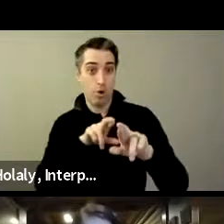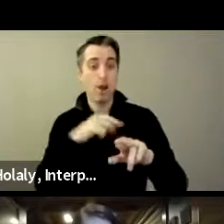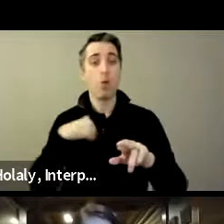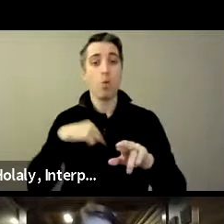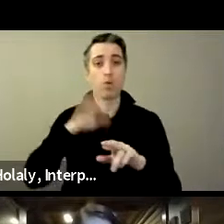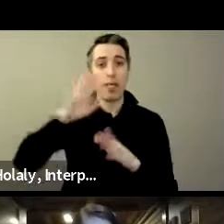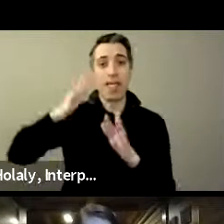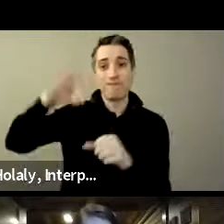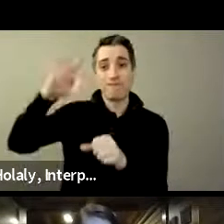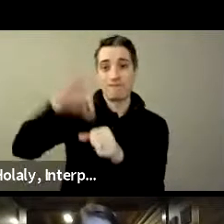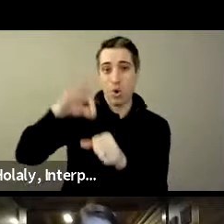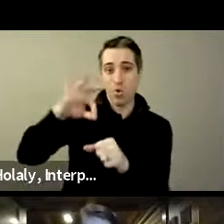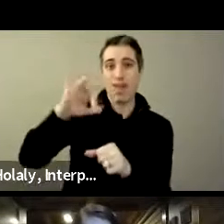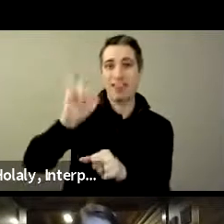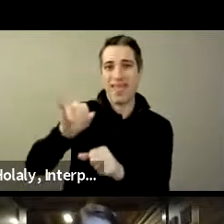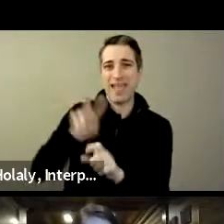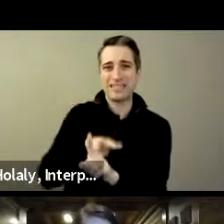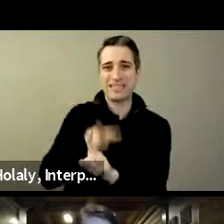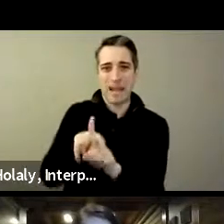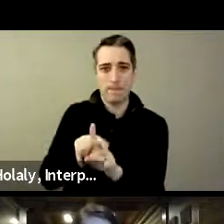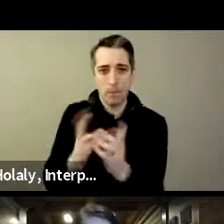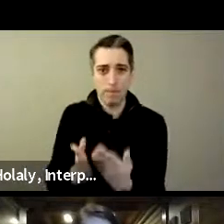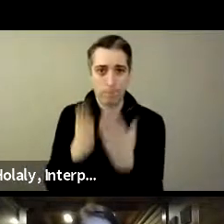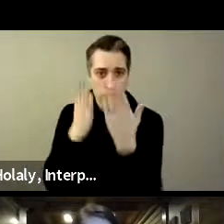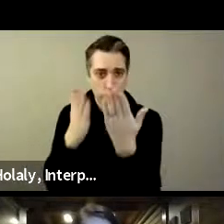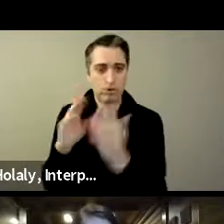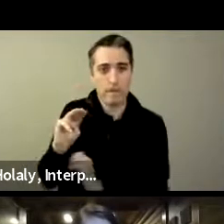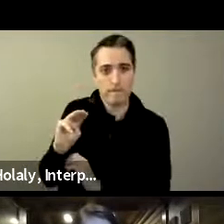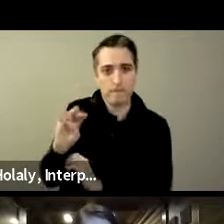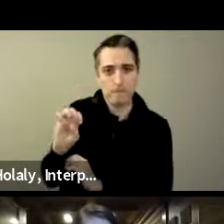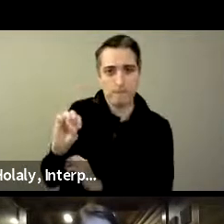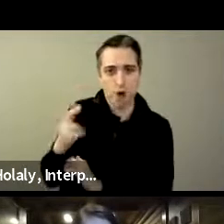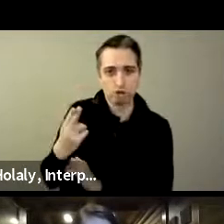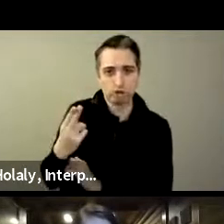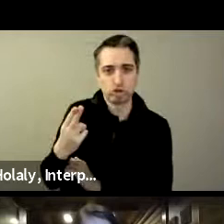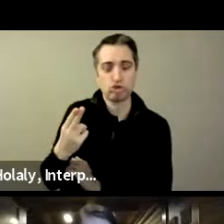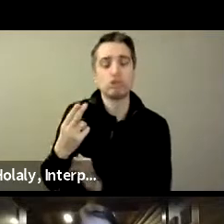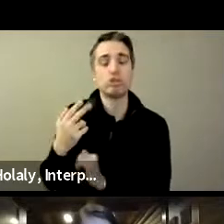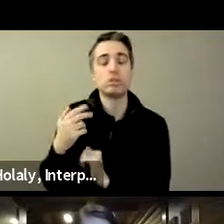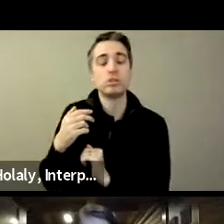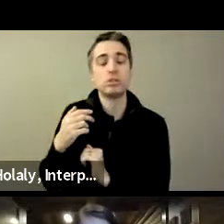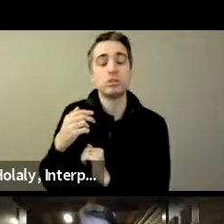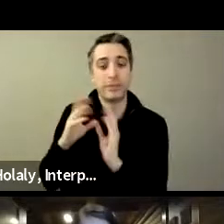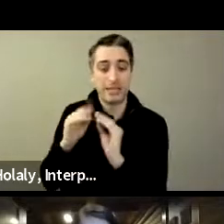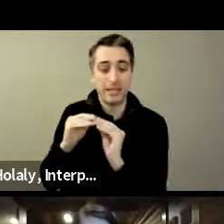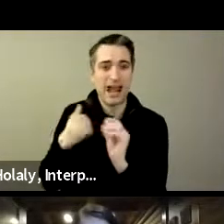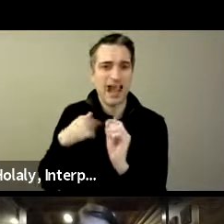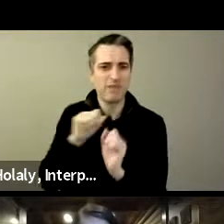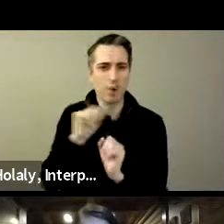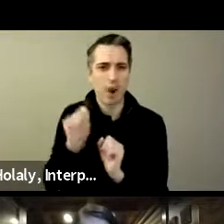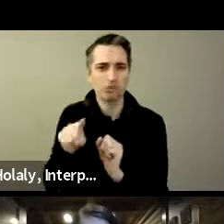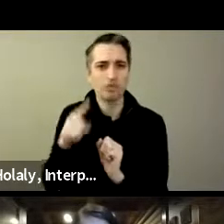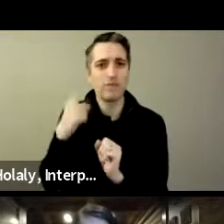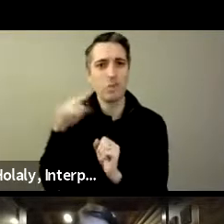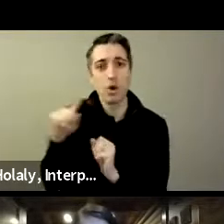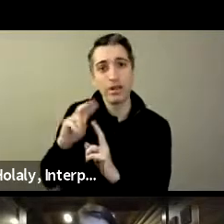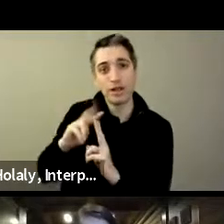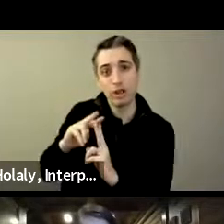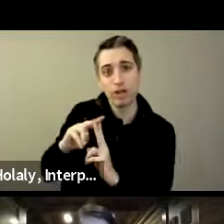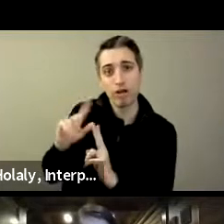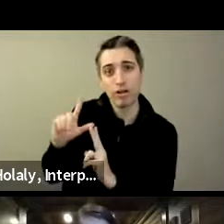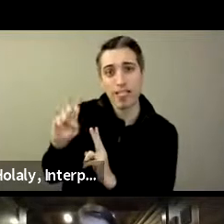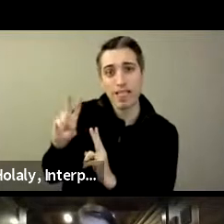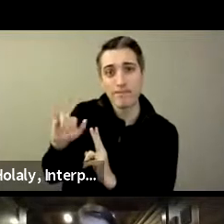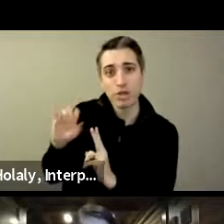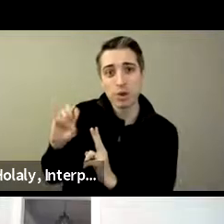meeting. I do have one question for Attorney Levy or Sylvia Elliott. Since the